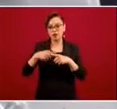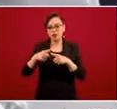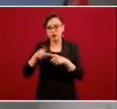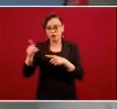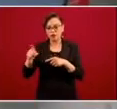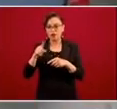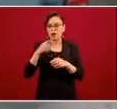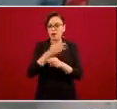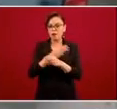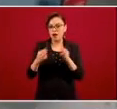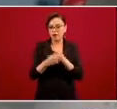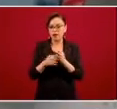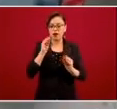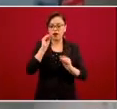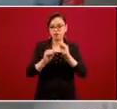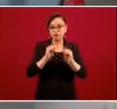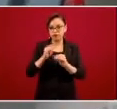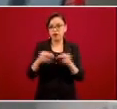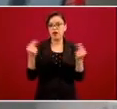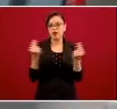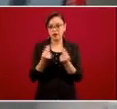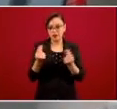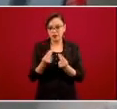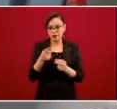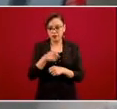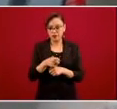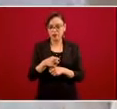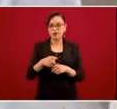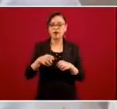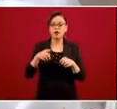suitable for repairment.